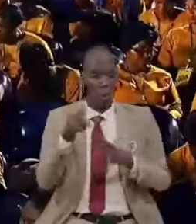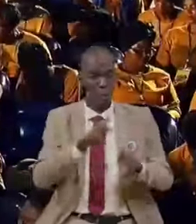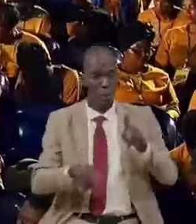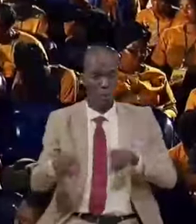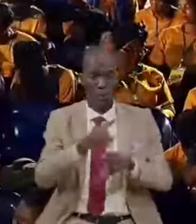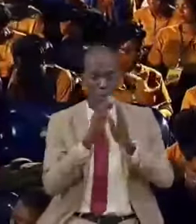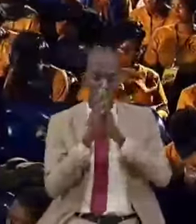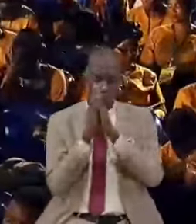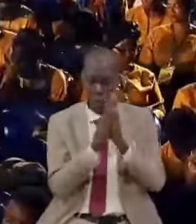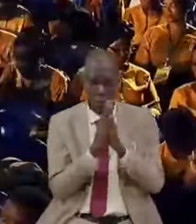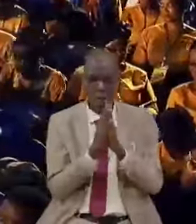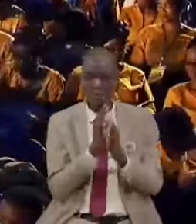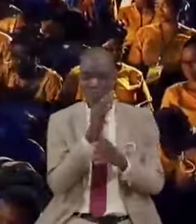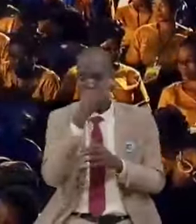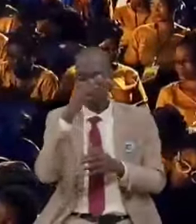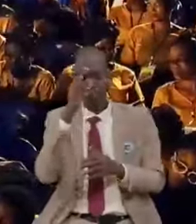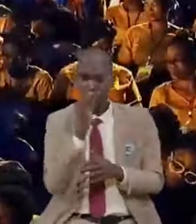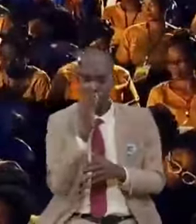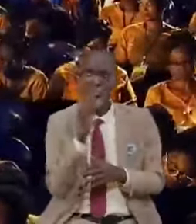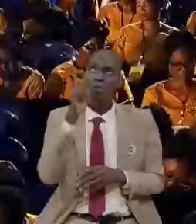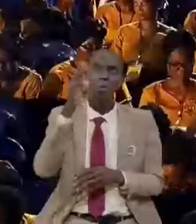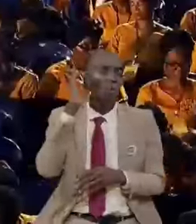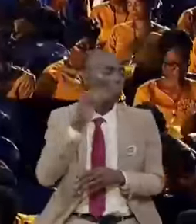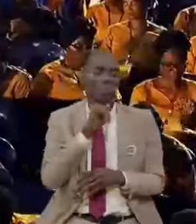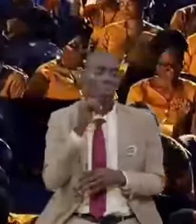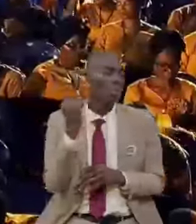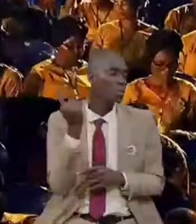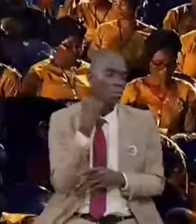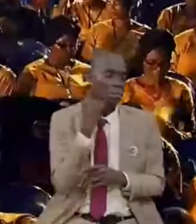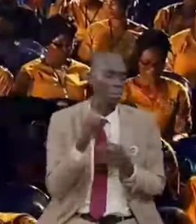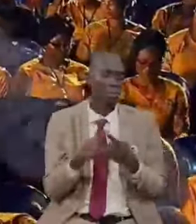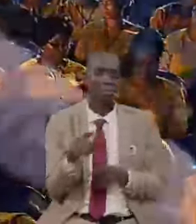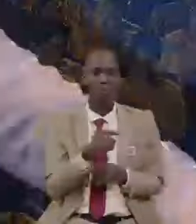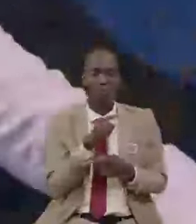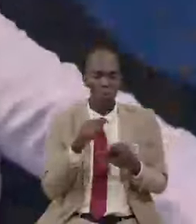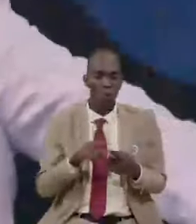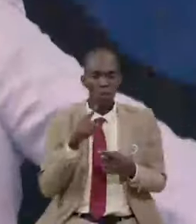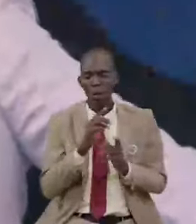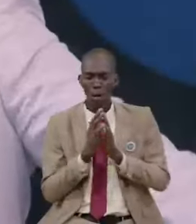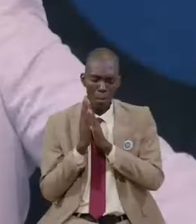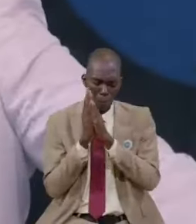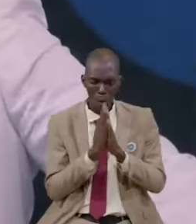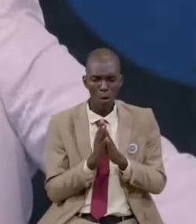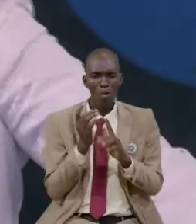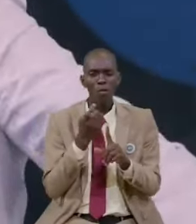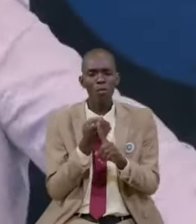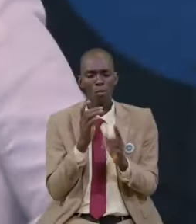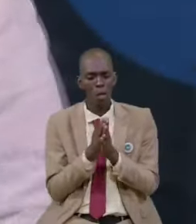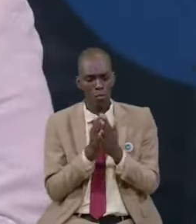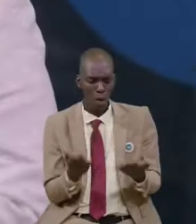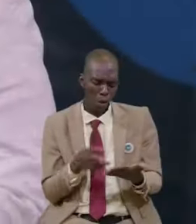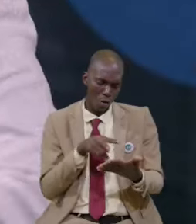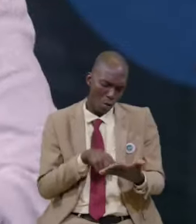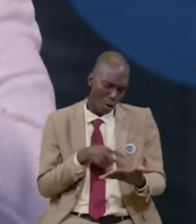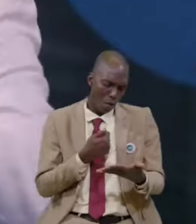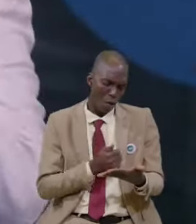hear. When they read their prayer from a book, you will not hear. And when they, you